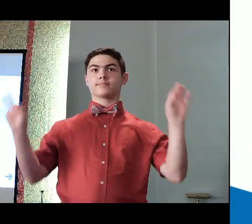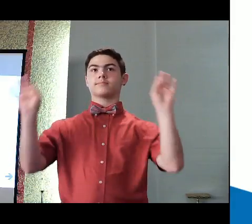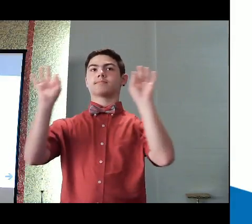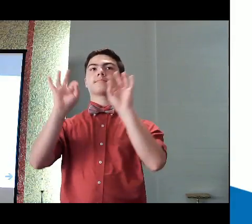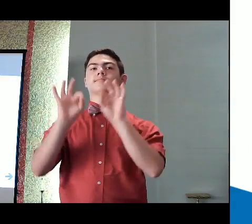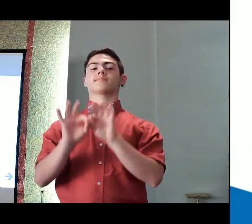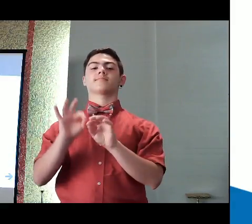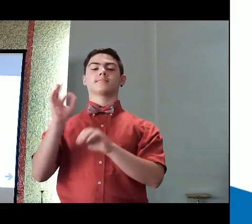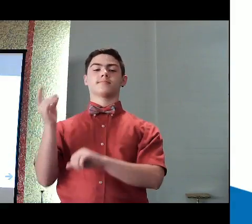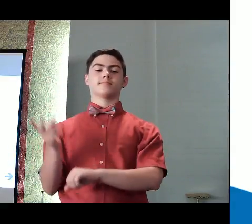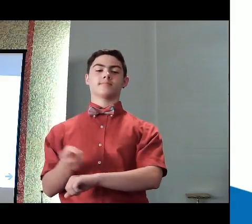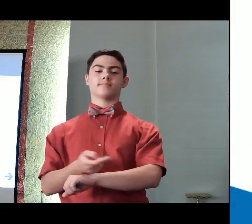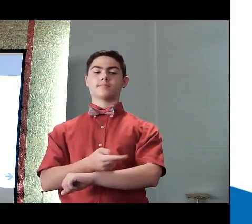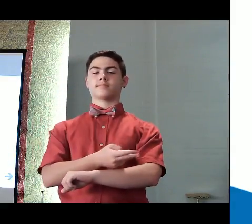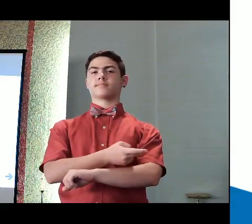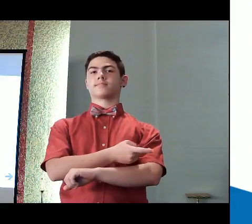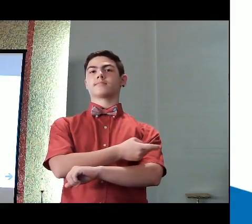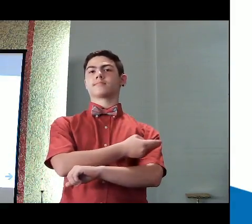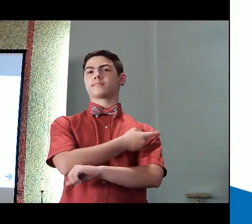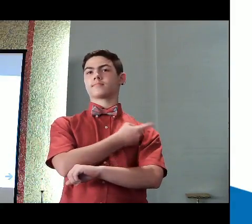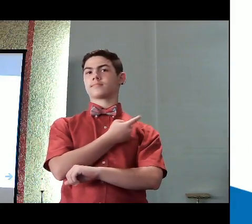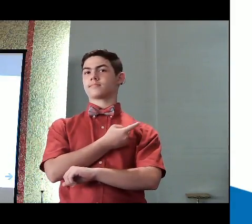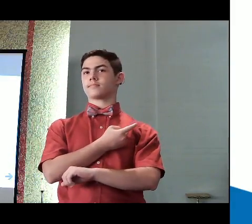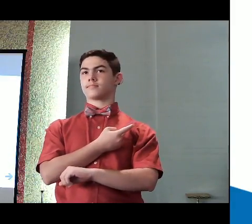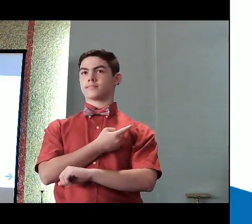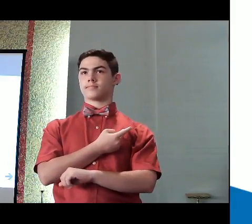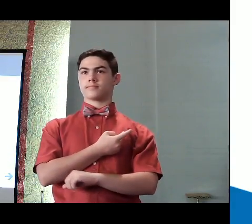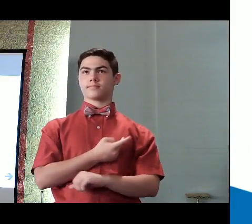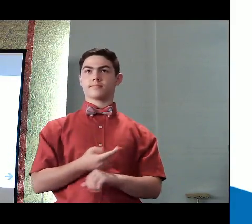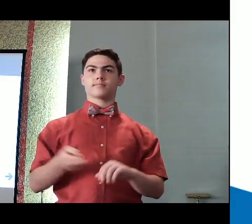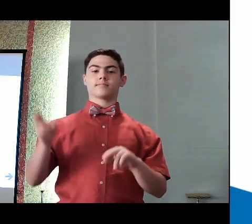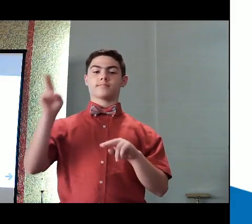embrace. Worthy is the